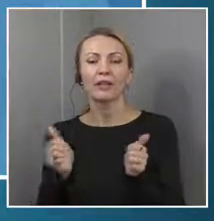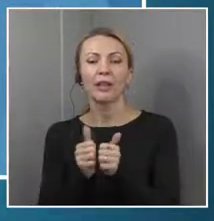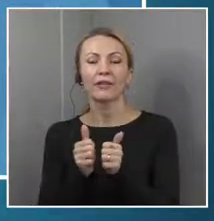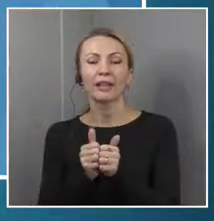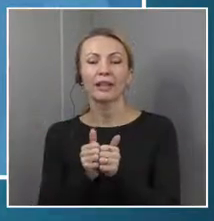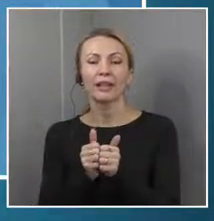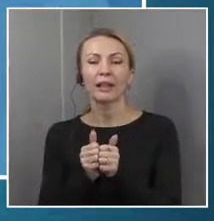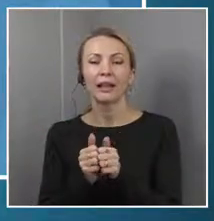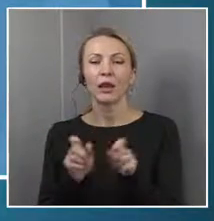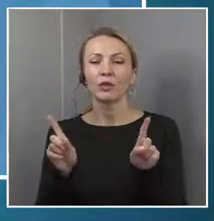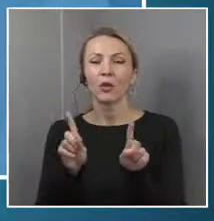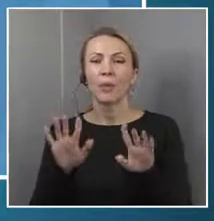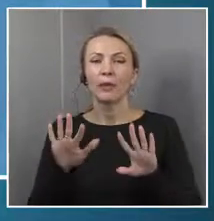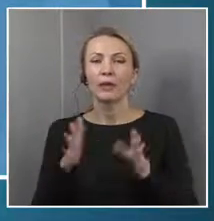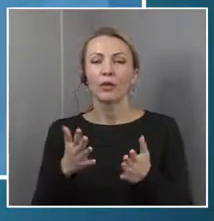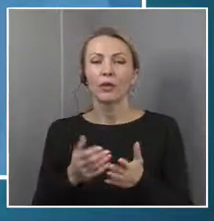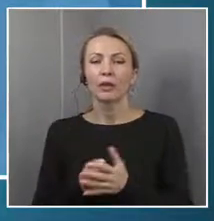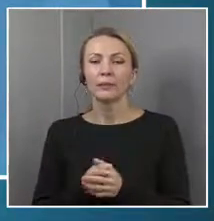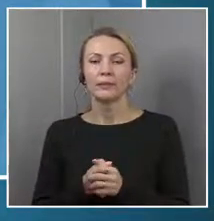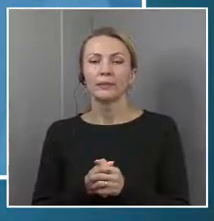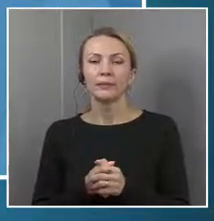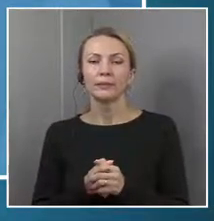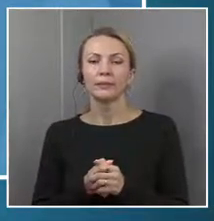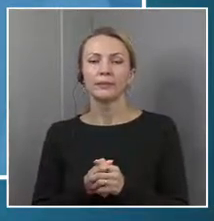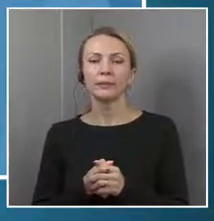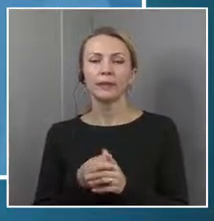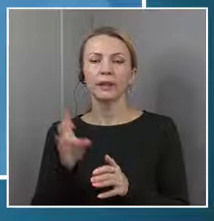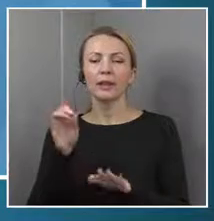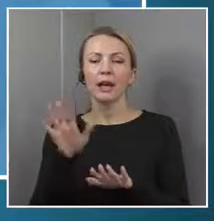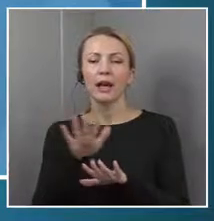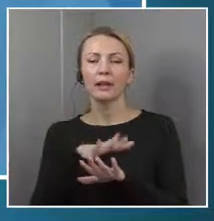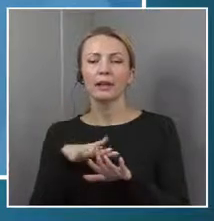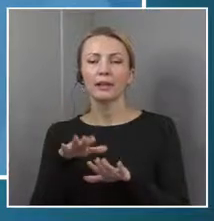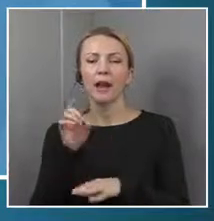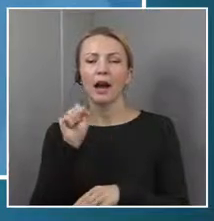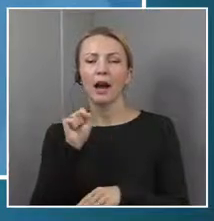Fortunately, we can compare what happens